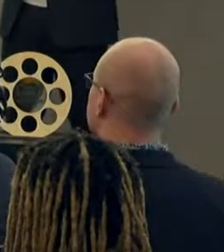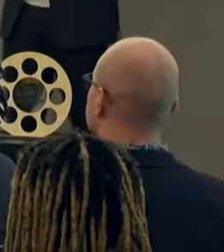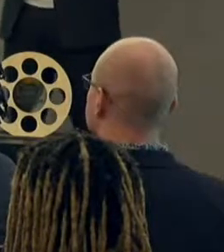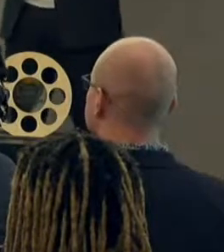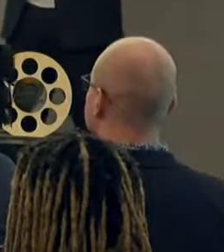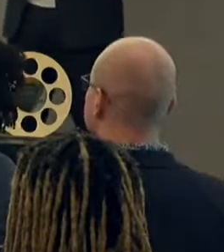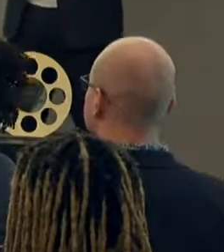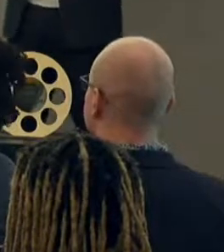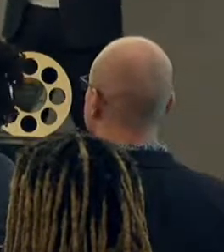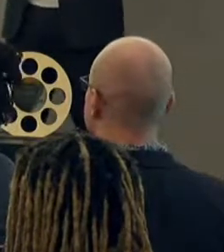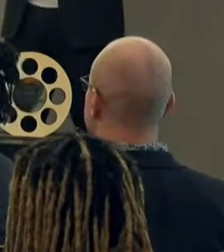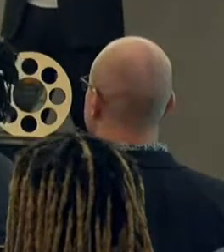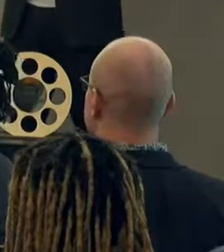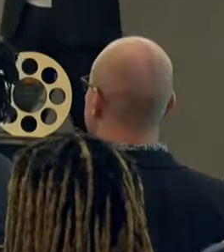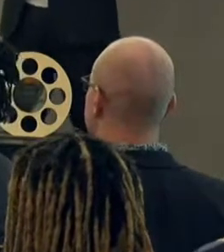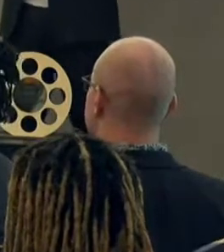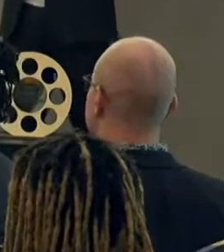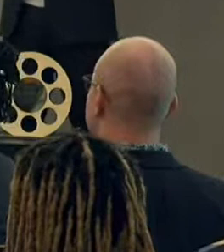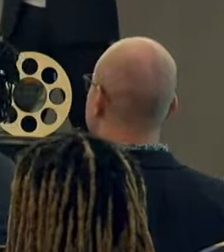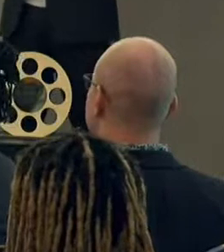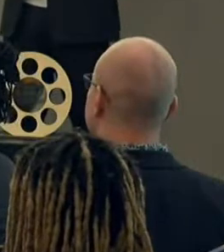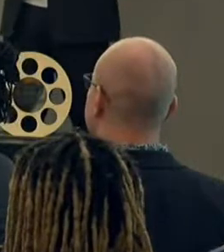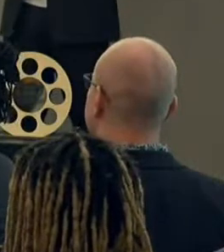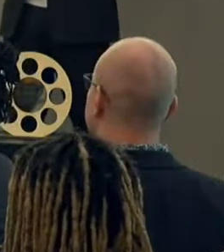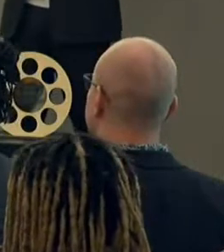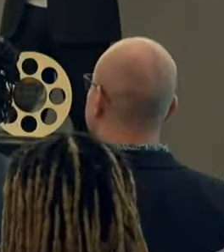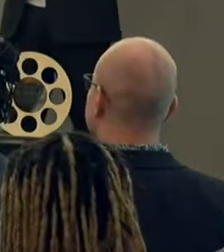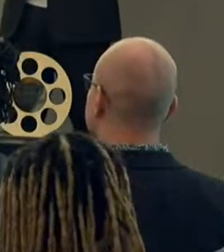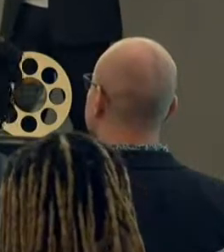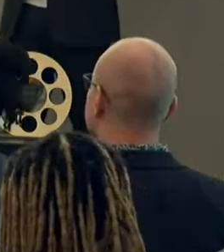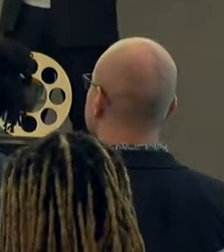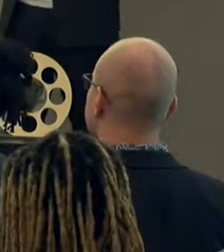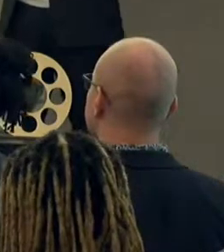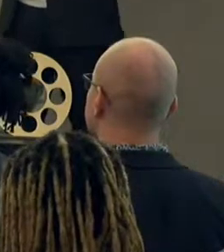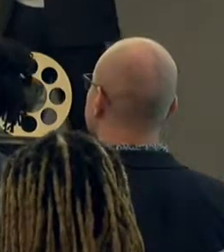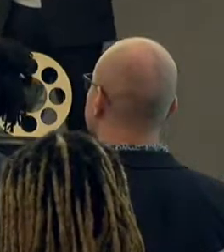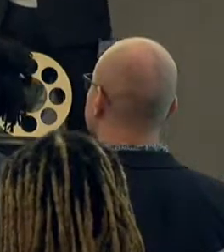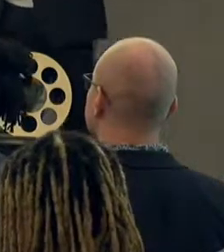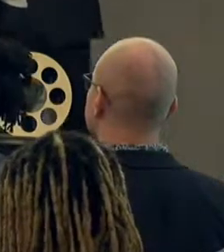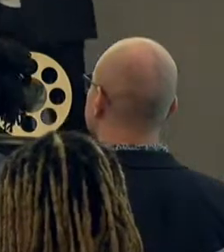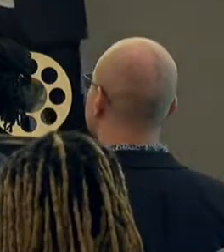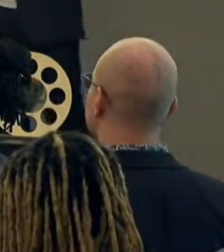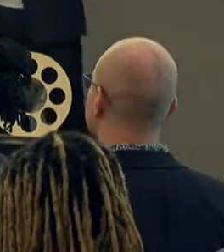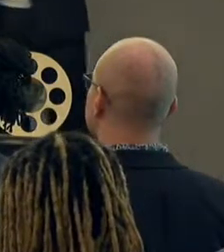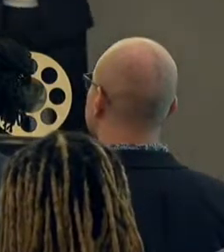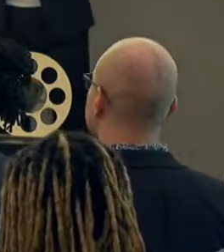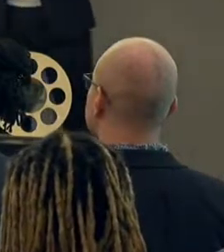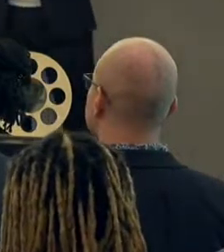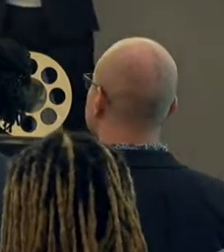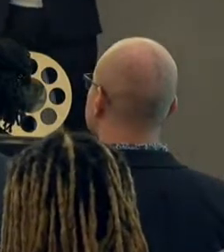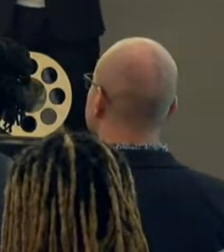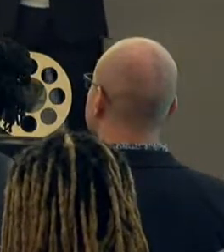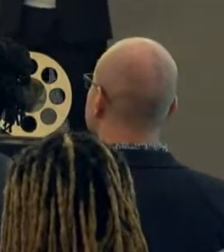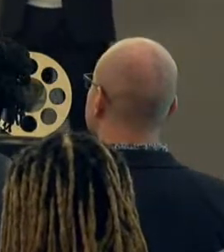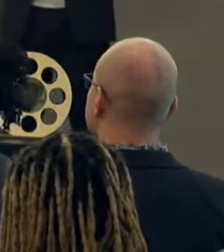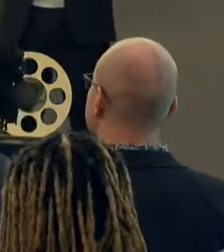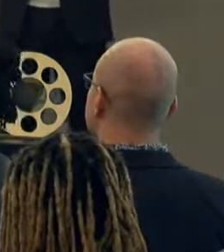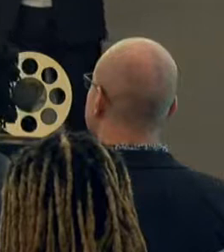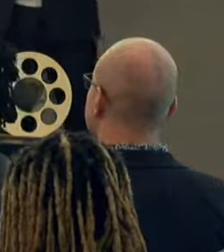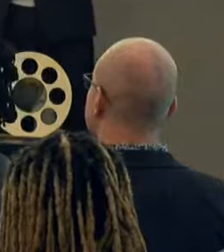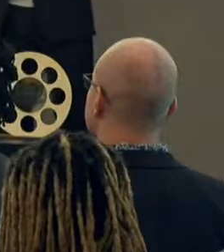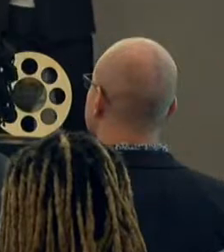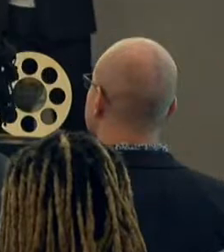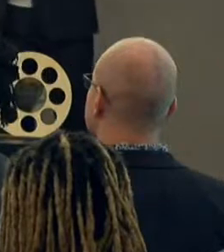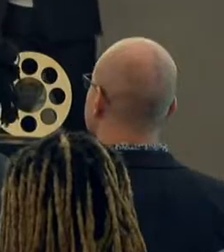African-American experience, particularly in terms of, representation on the screen? Is there anything that struck